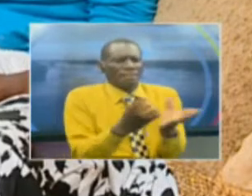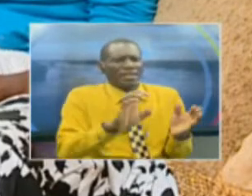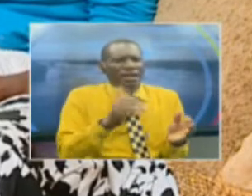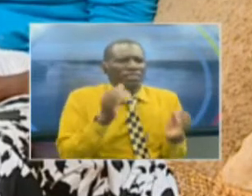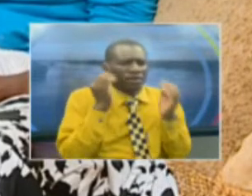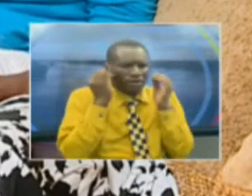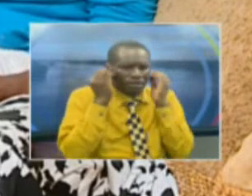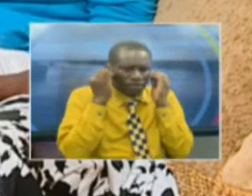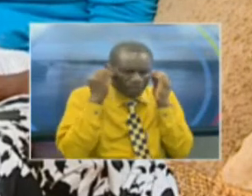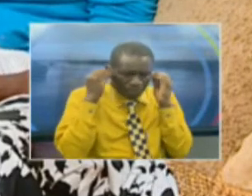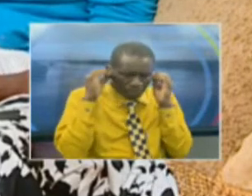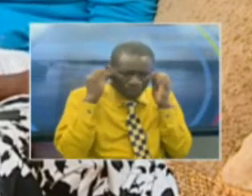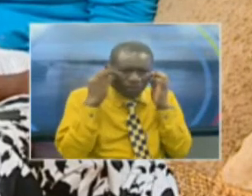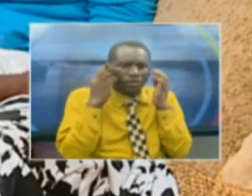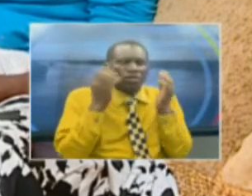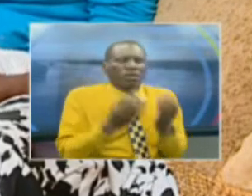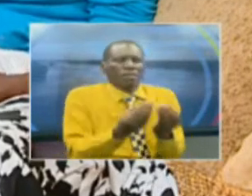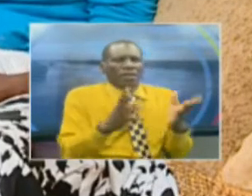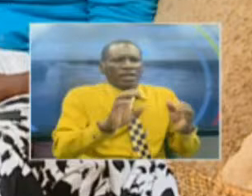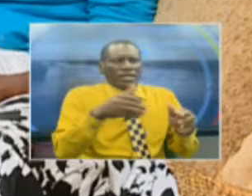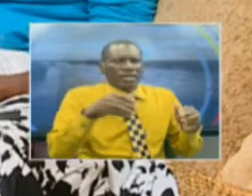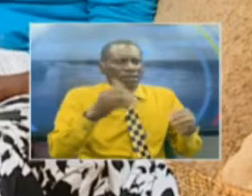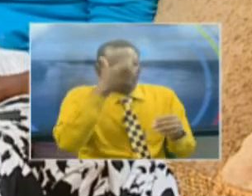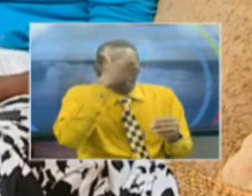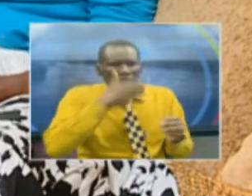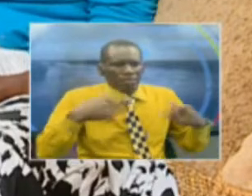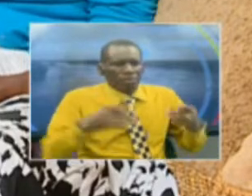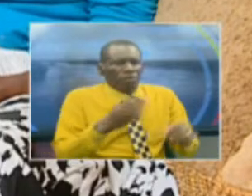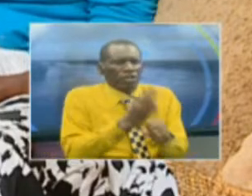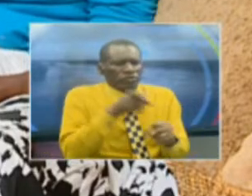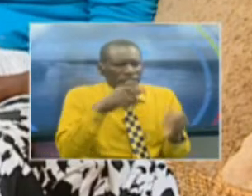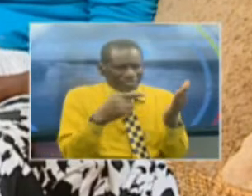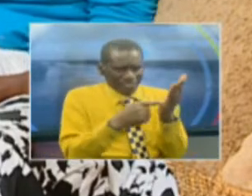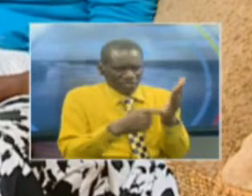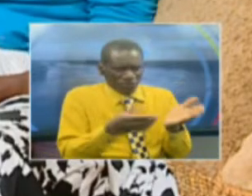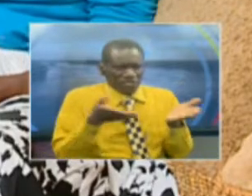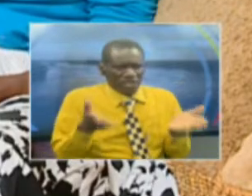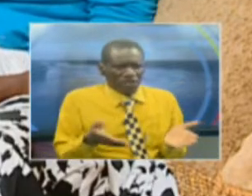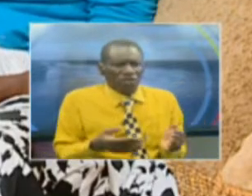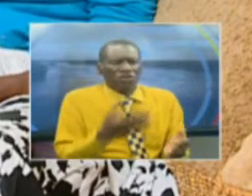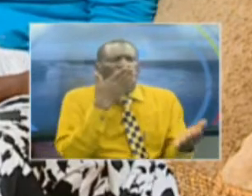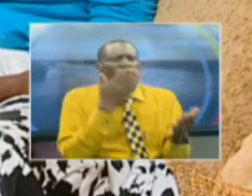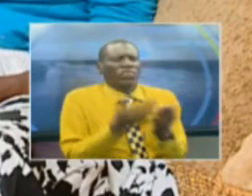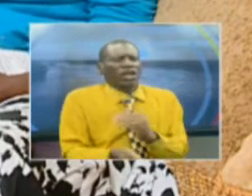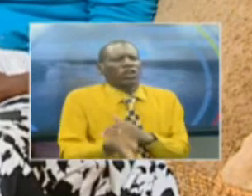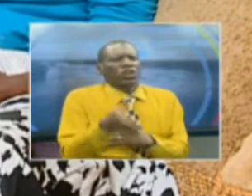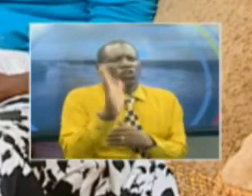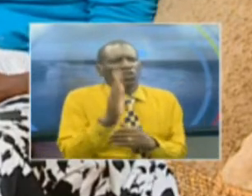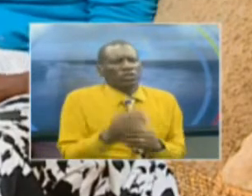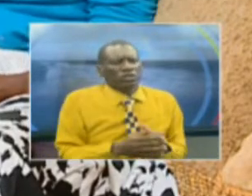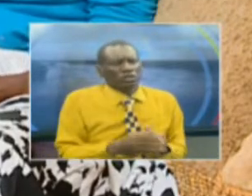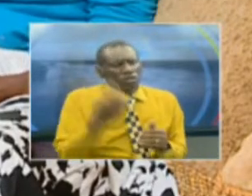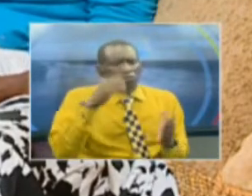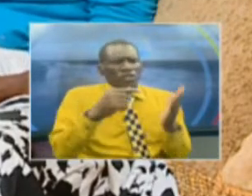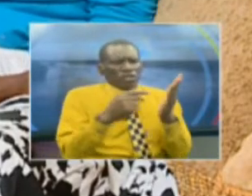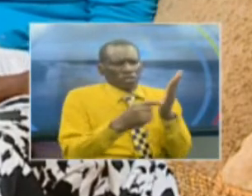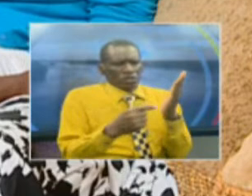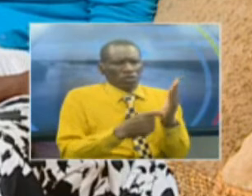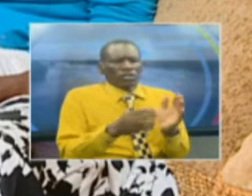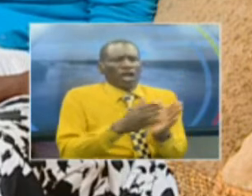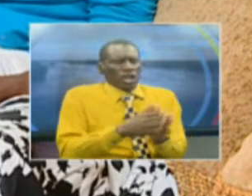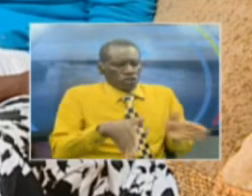other persons are using this technology now. We thank God for the technology